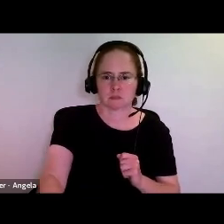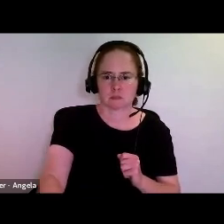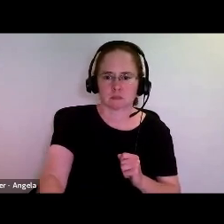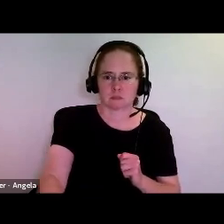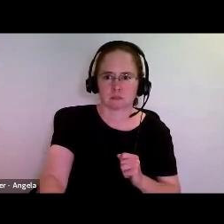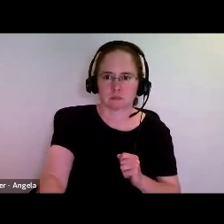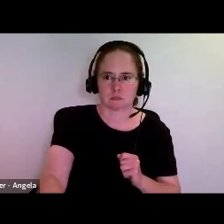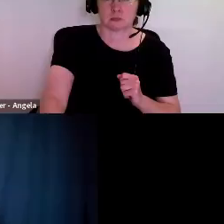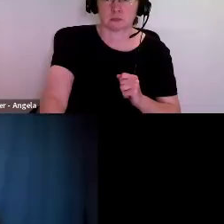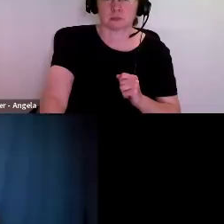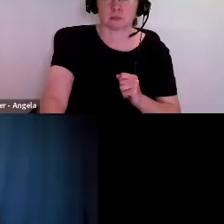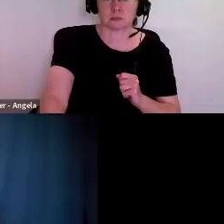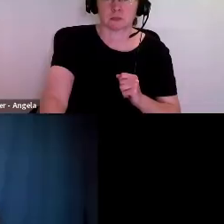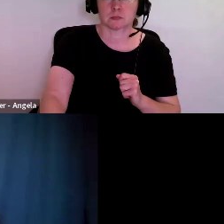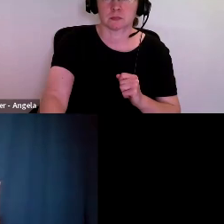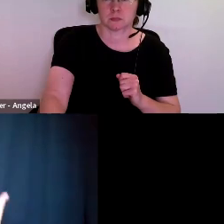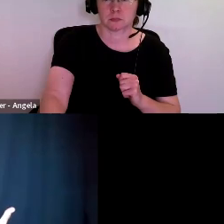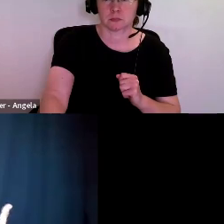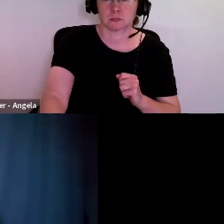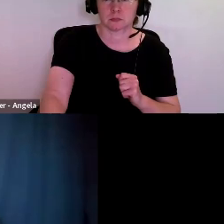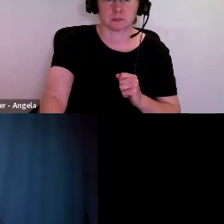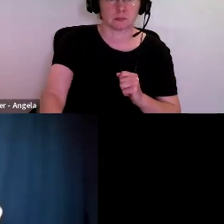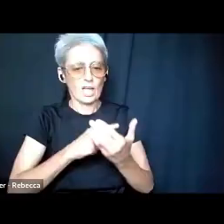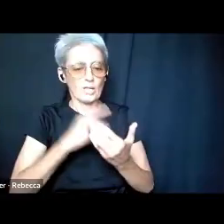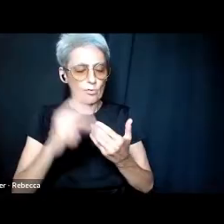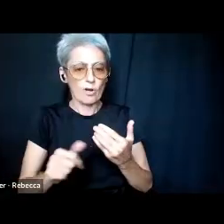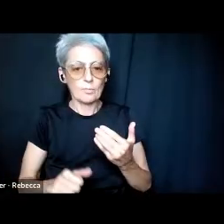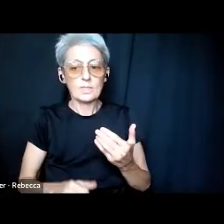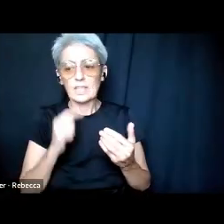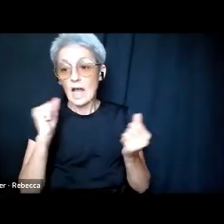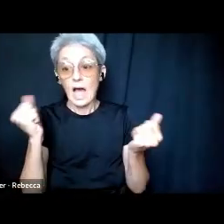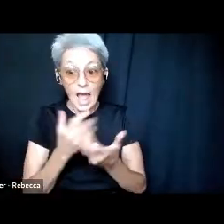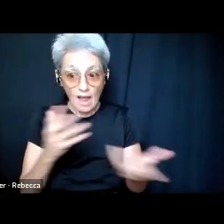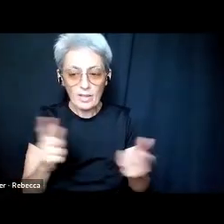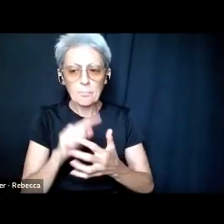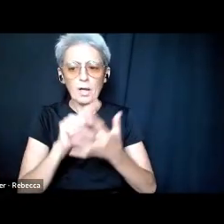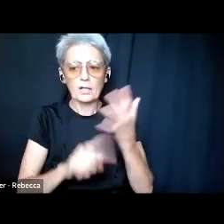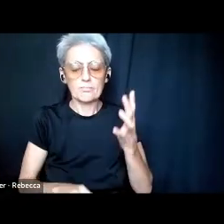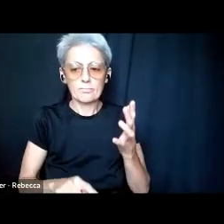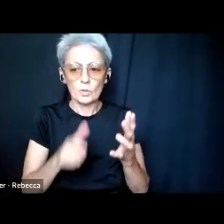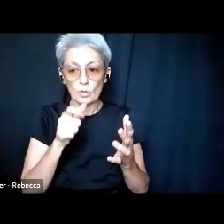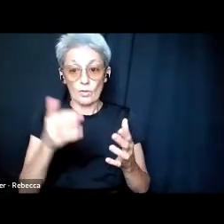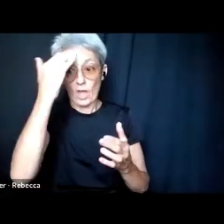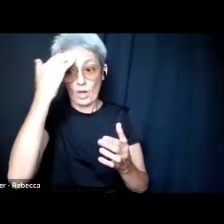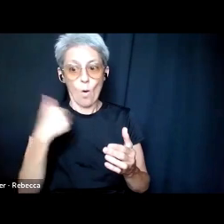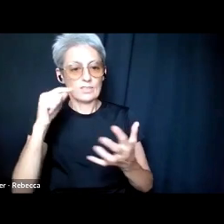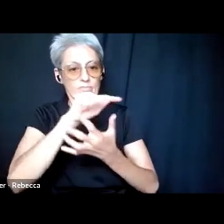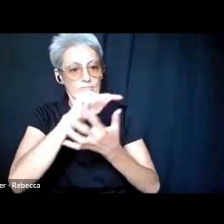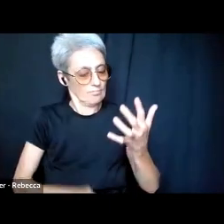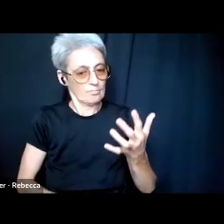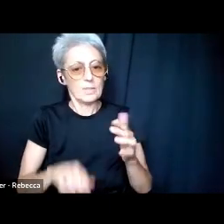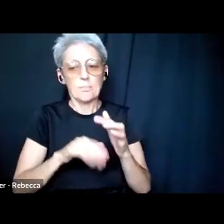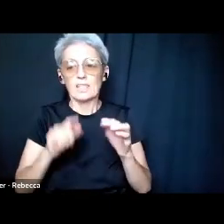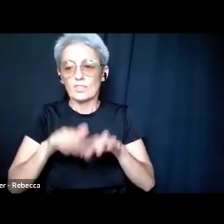this isn't everything we do. These are the 5 signature education programs. Basics is for parents of children and adolescents. I wrote